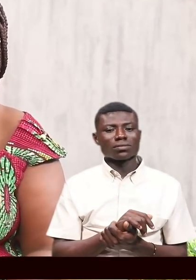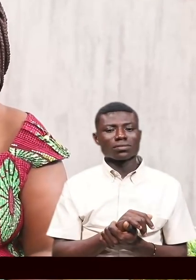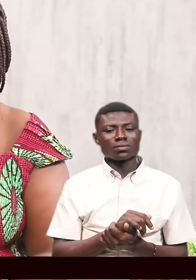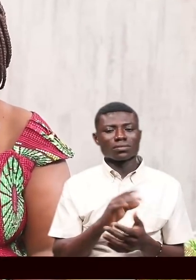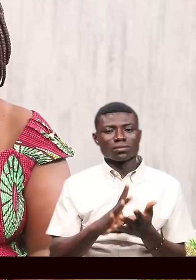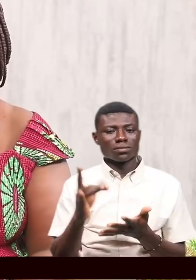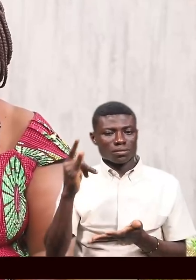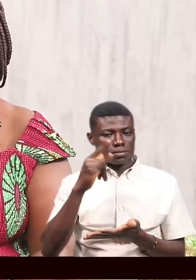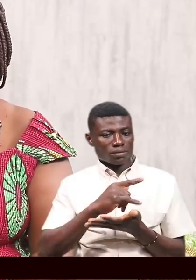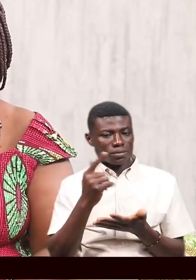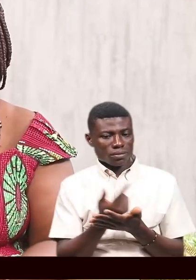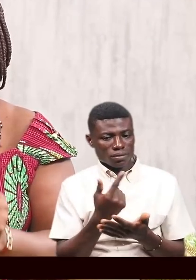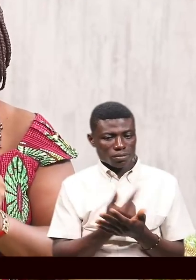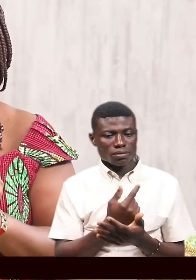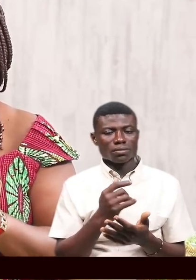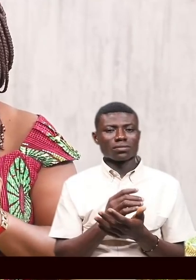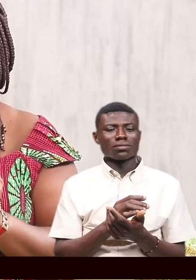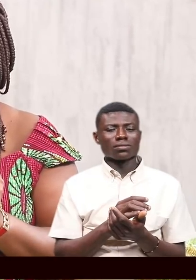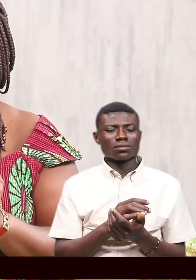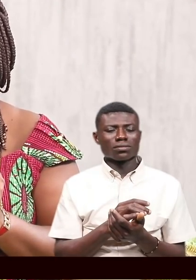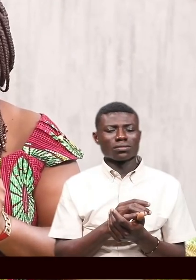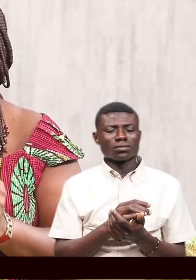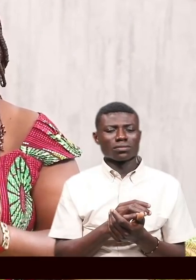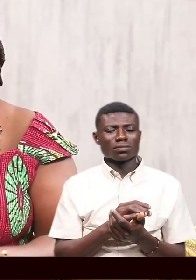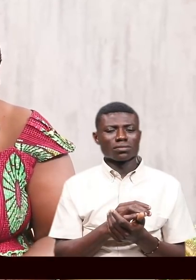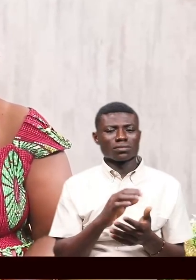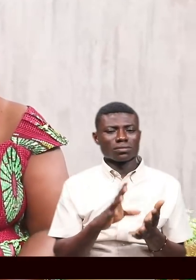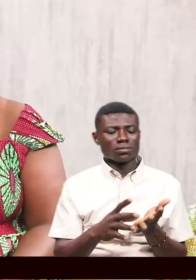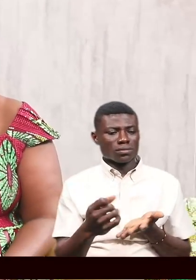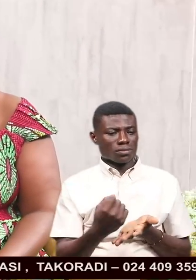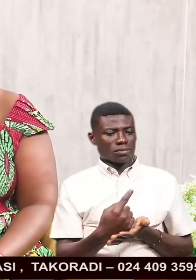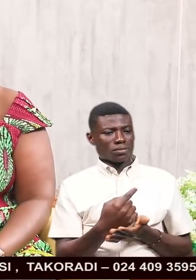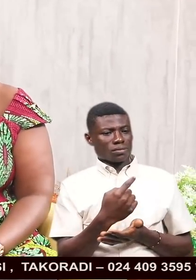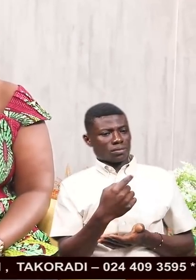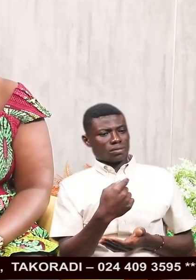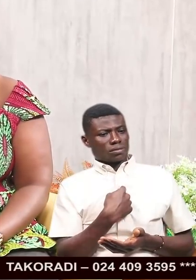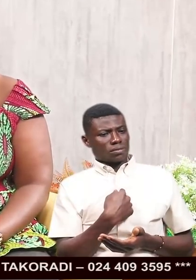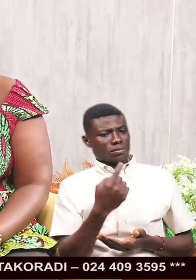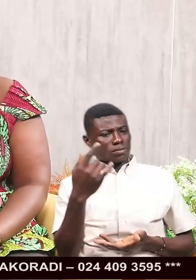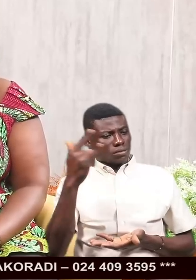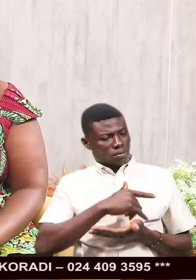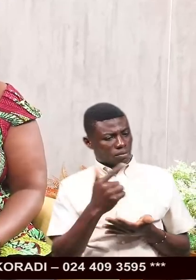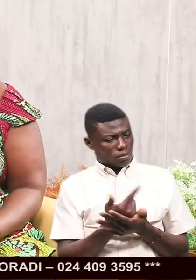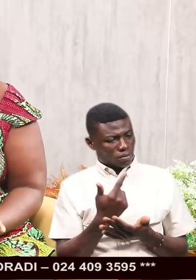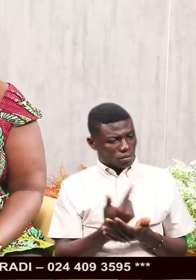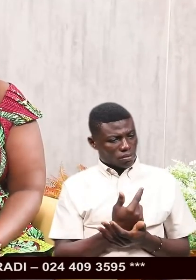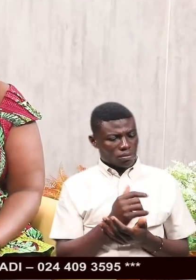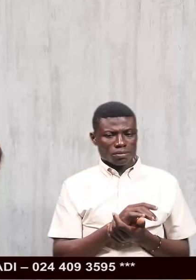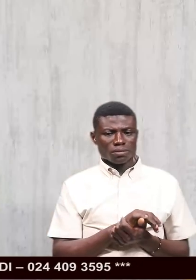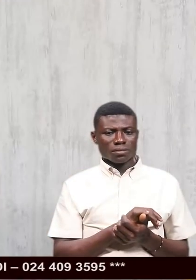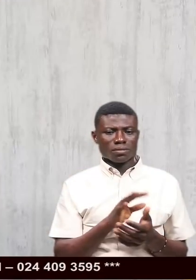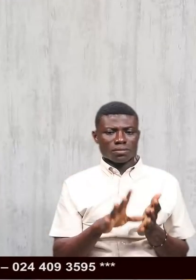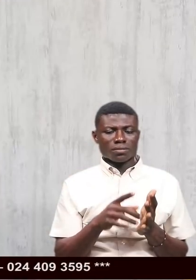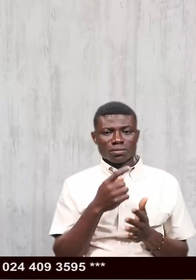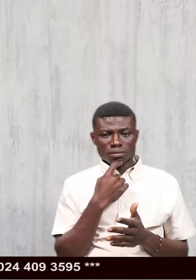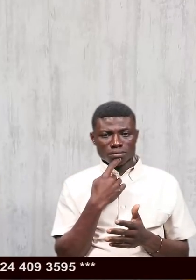Okay. Oba Ghana no ena owo sapi mi se wa Ghana. Na mi se welcome. Obe